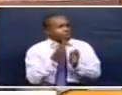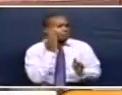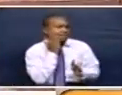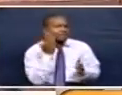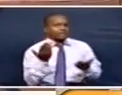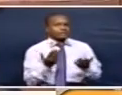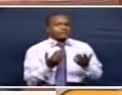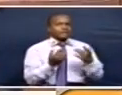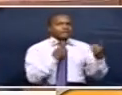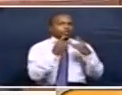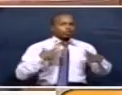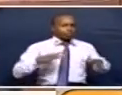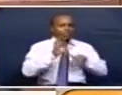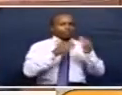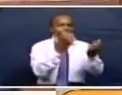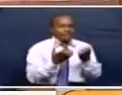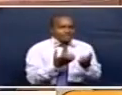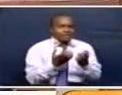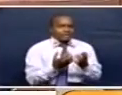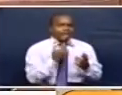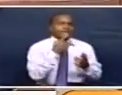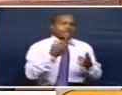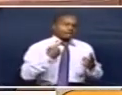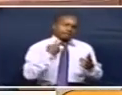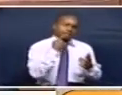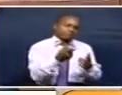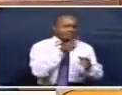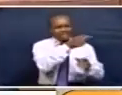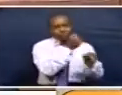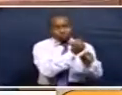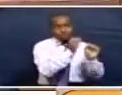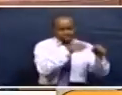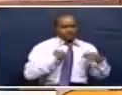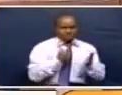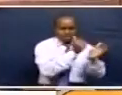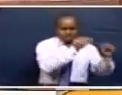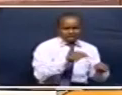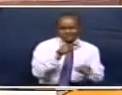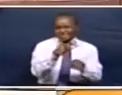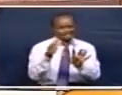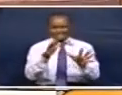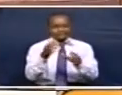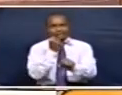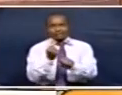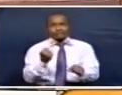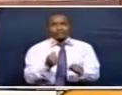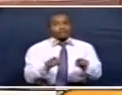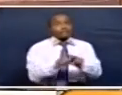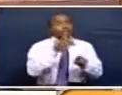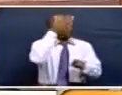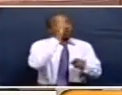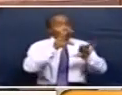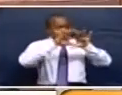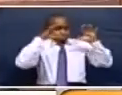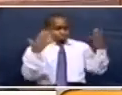talk to people about their needs. And I tell them, I can do this. I cannot do this. You know, even God created the world with all